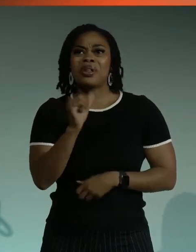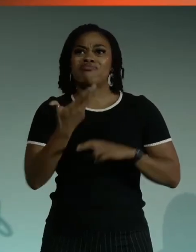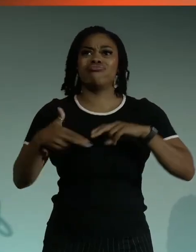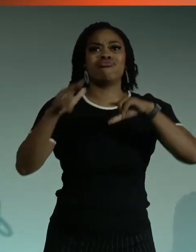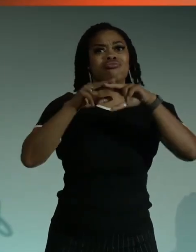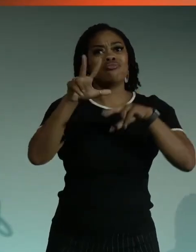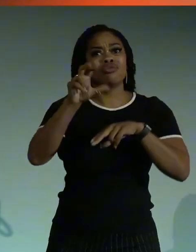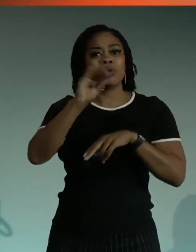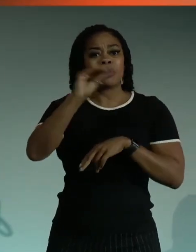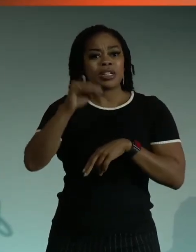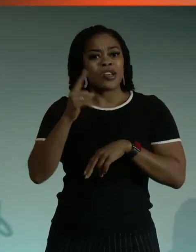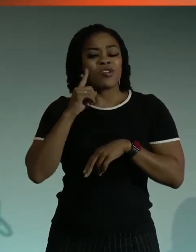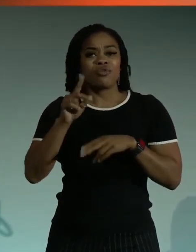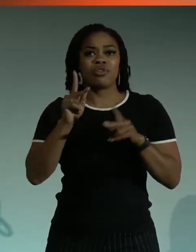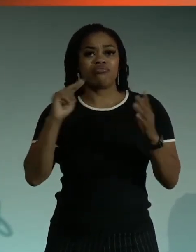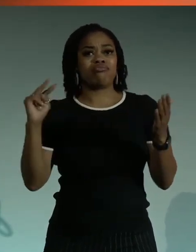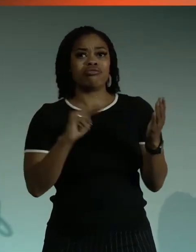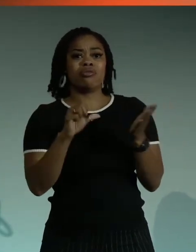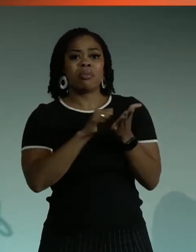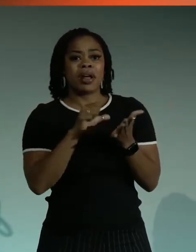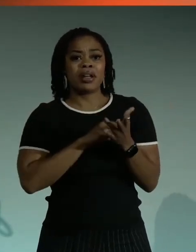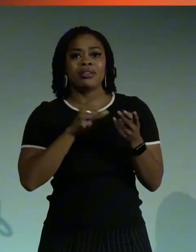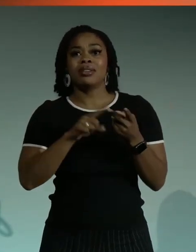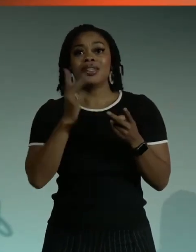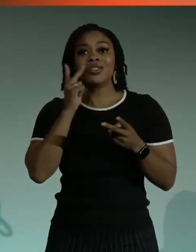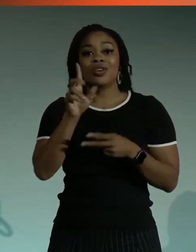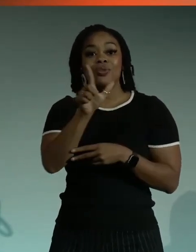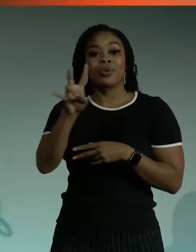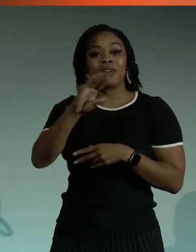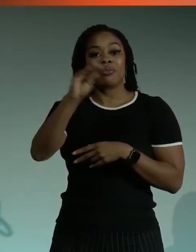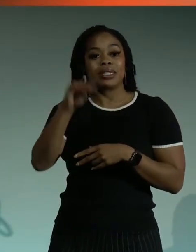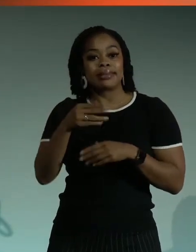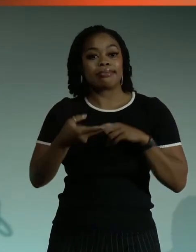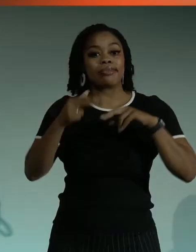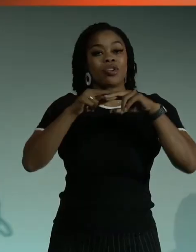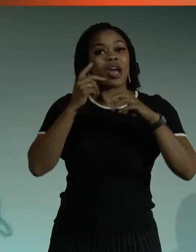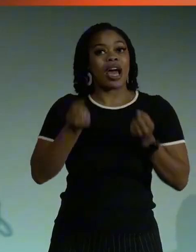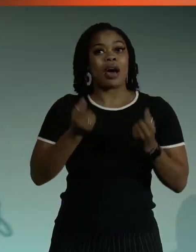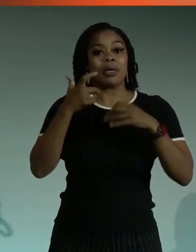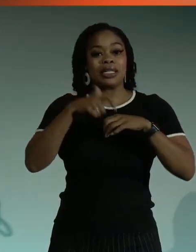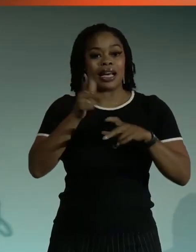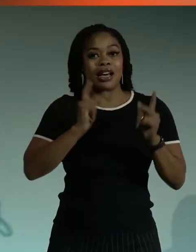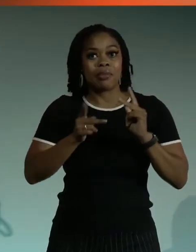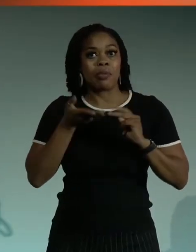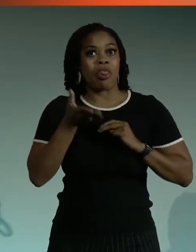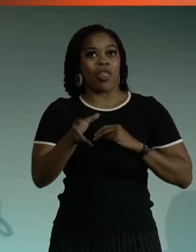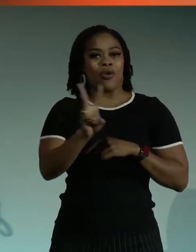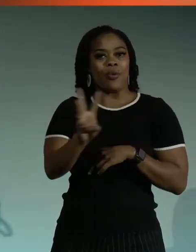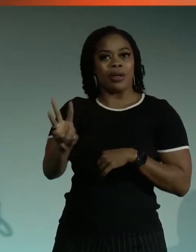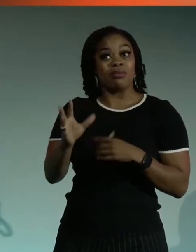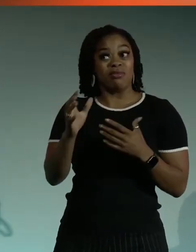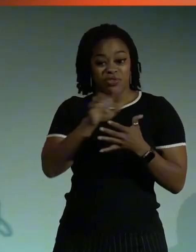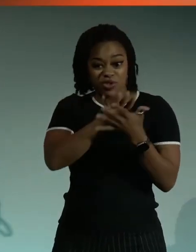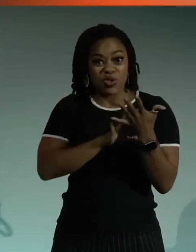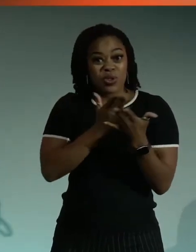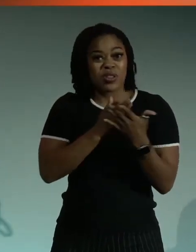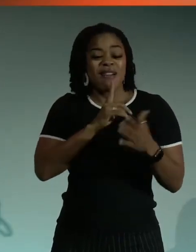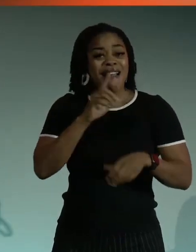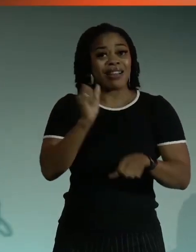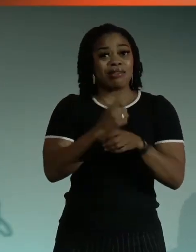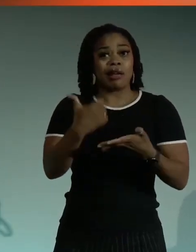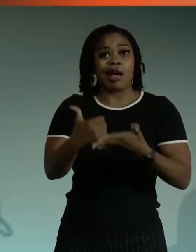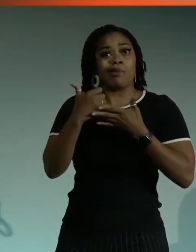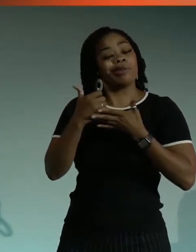in page views. We also saw like a 27% increase in the time people were spending on site. I mean, those are things that actually move the needle